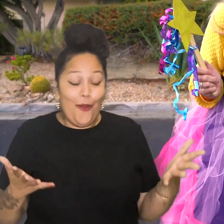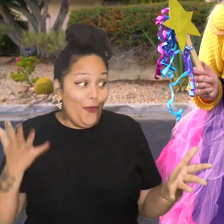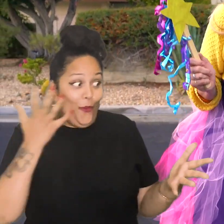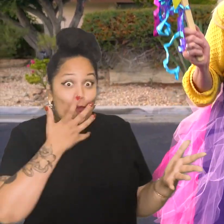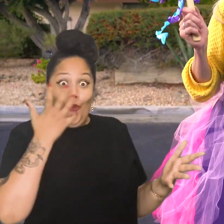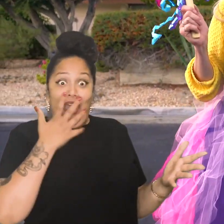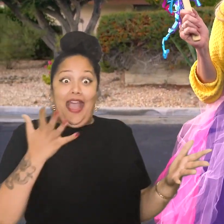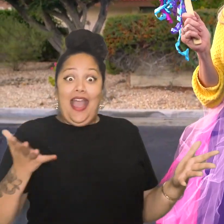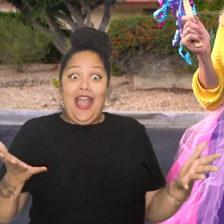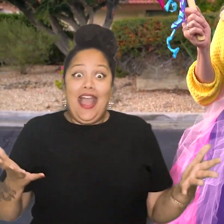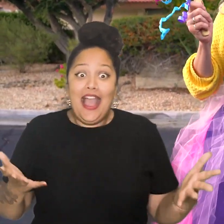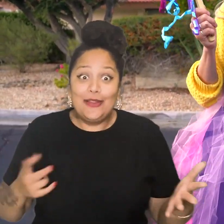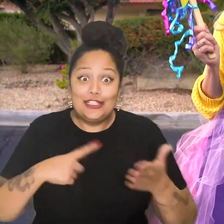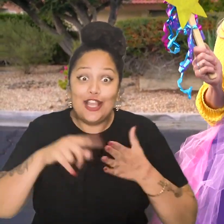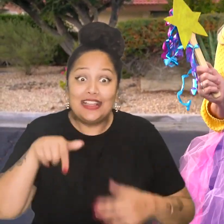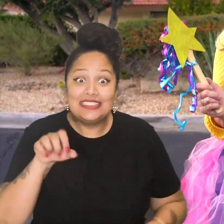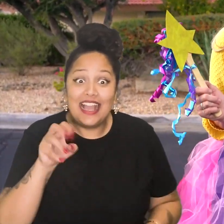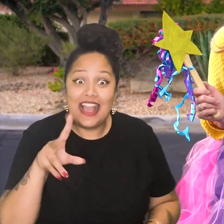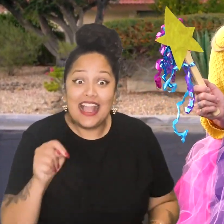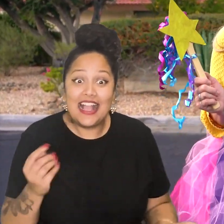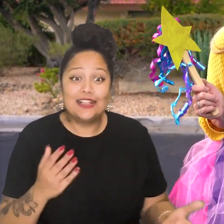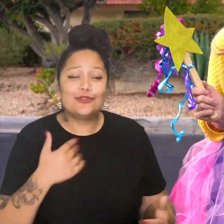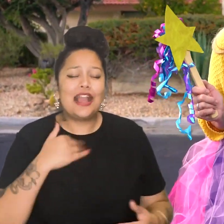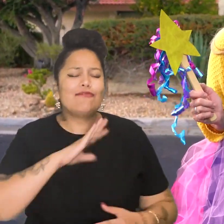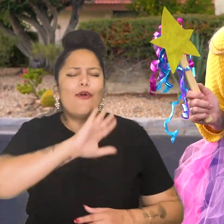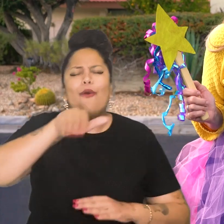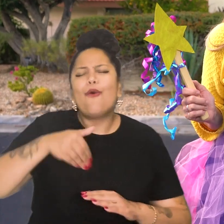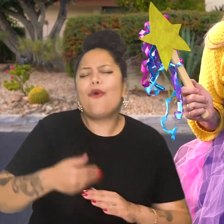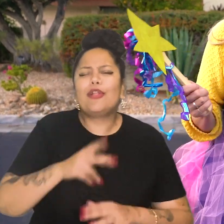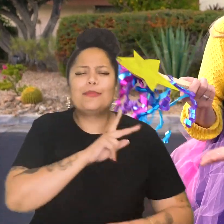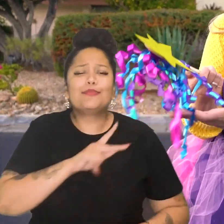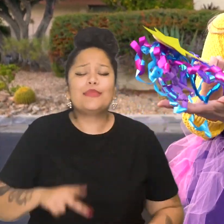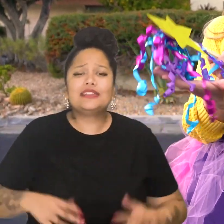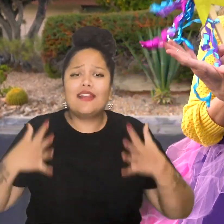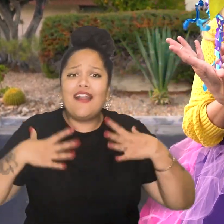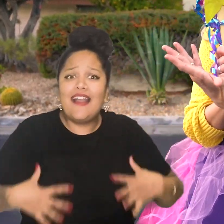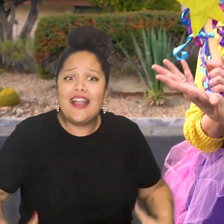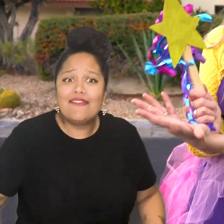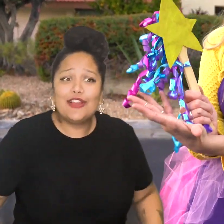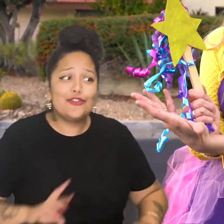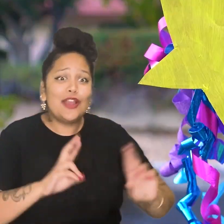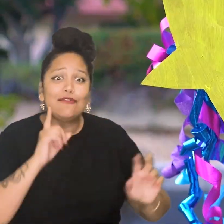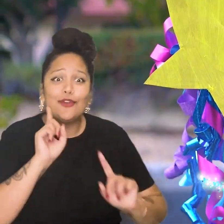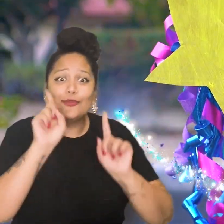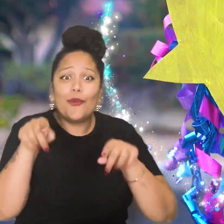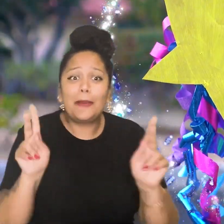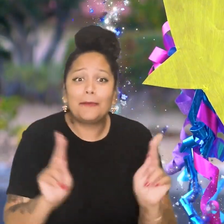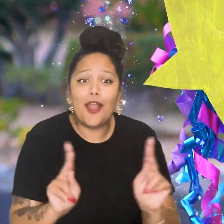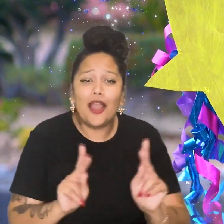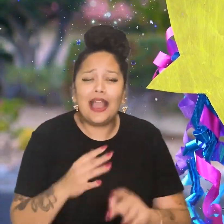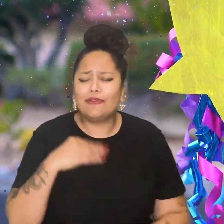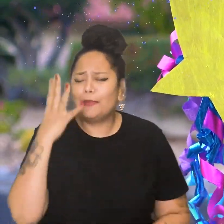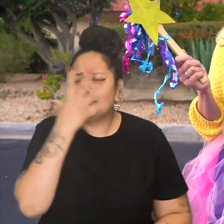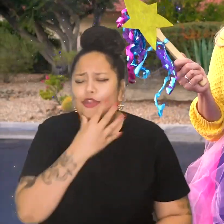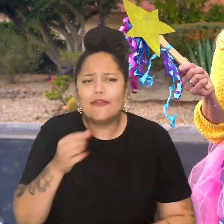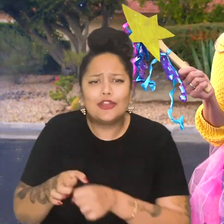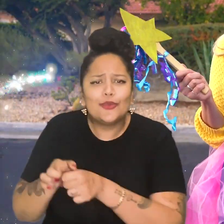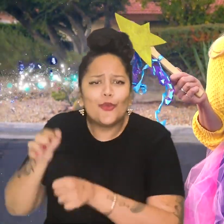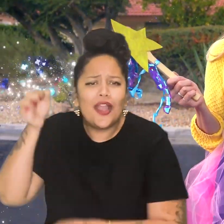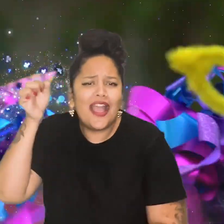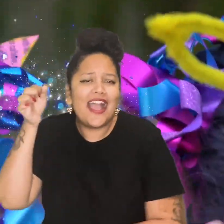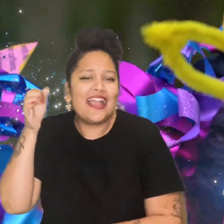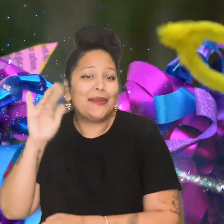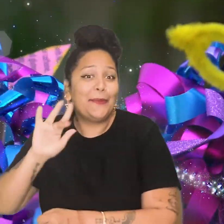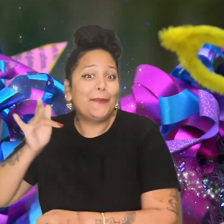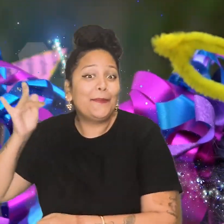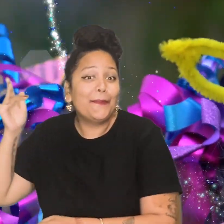it out. We have our whole princess outfit ready to go for the party. We have our beautiful wand, our very